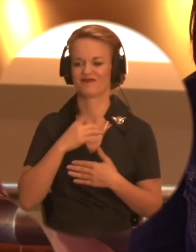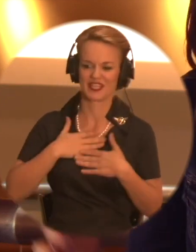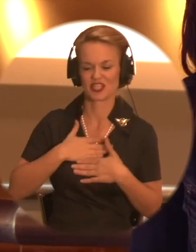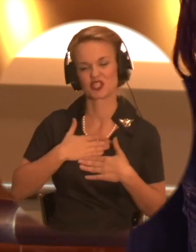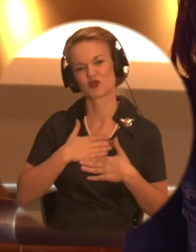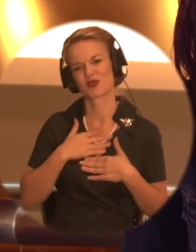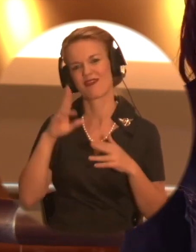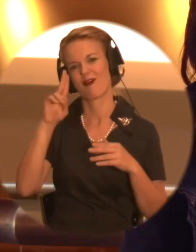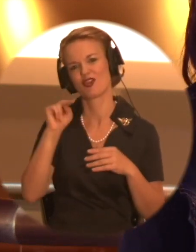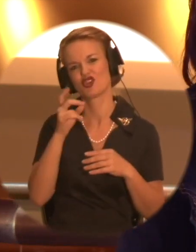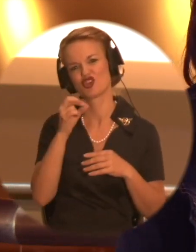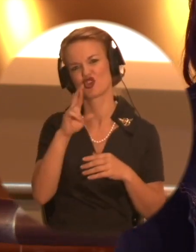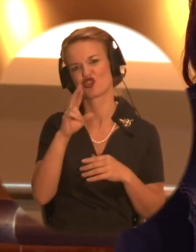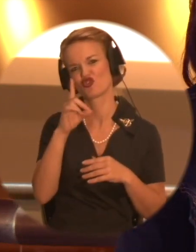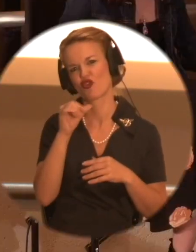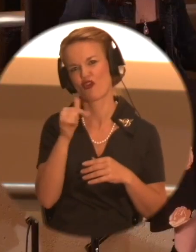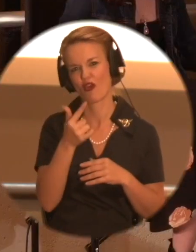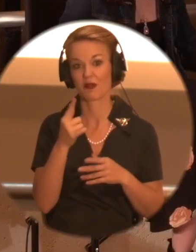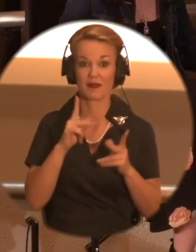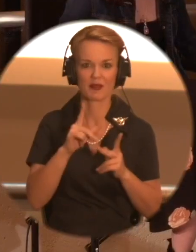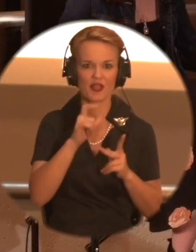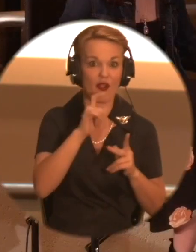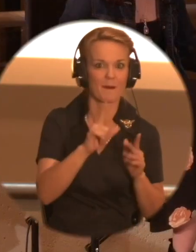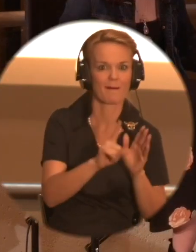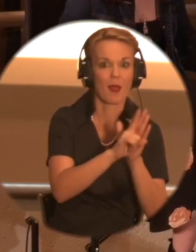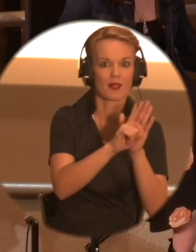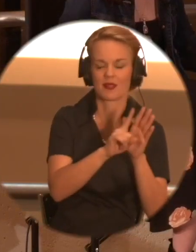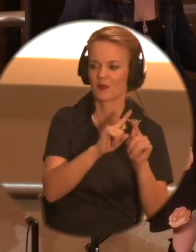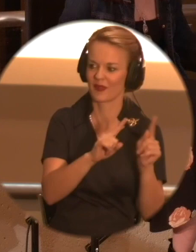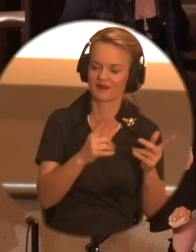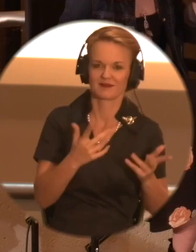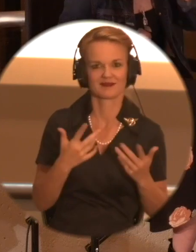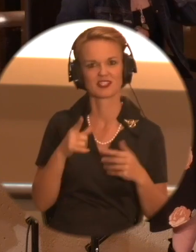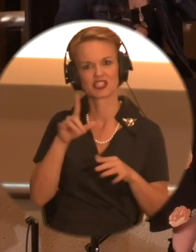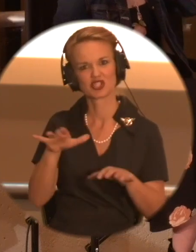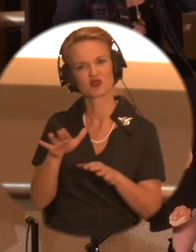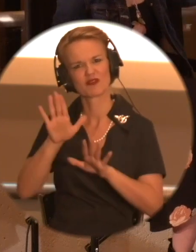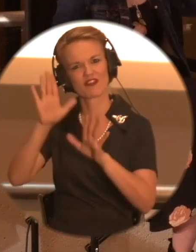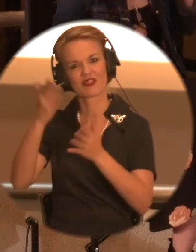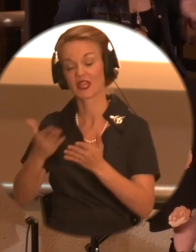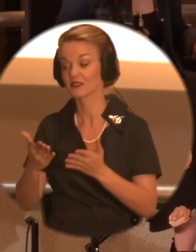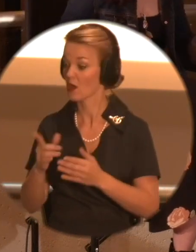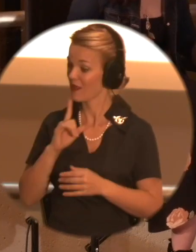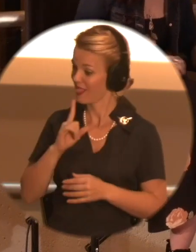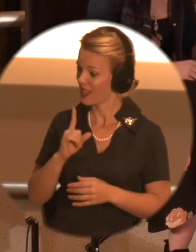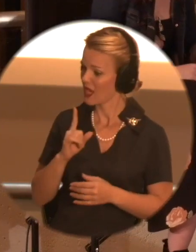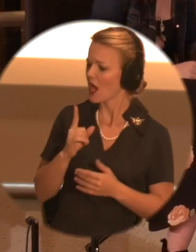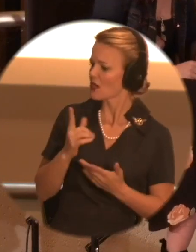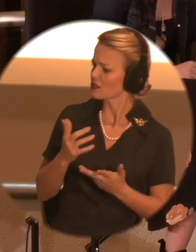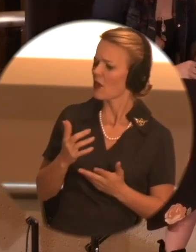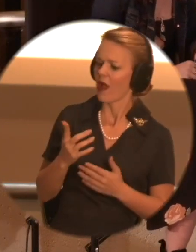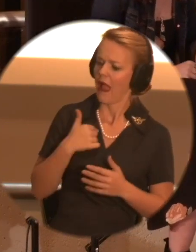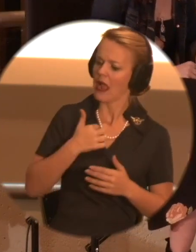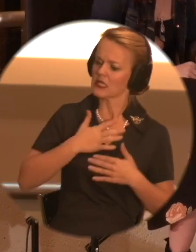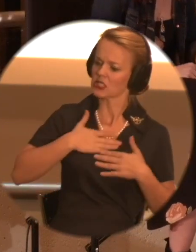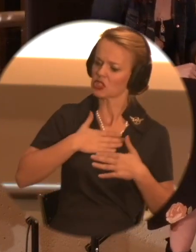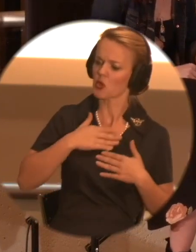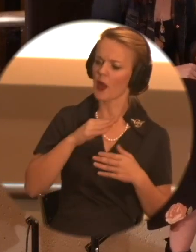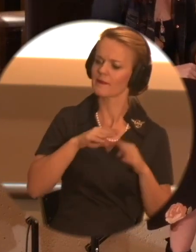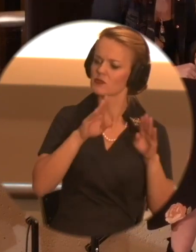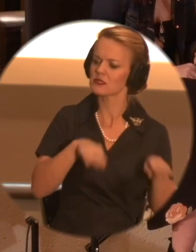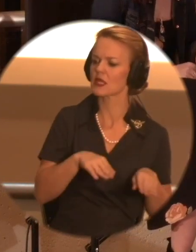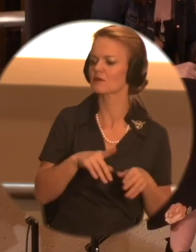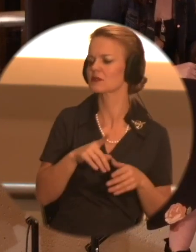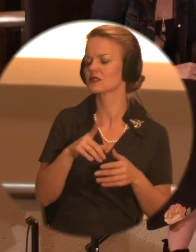want to tell their stories. So that's pretty cool. What's been some of your favorite stories of museums that you've gone to for that? So for me, like, I love museums, but I don't get to go to them that much. So like